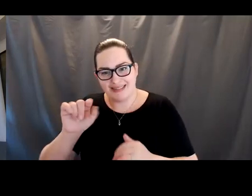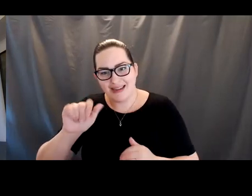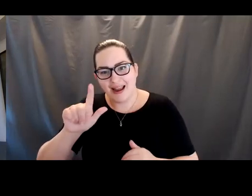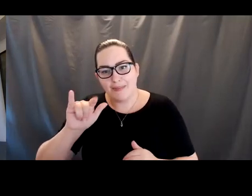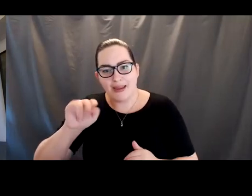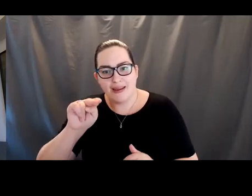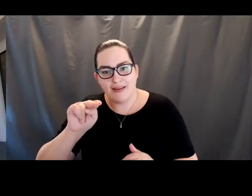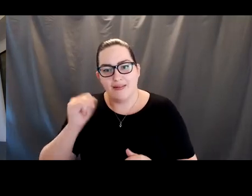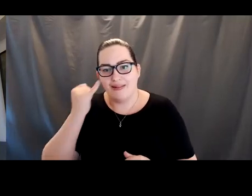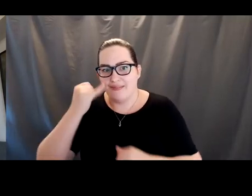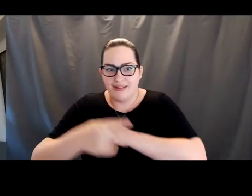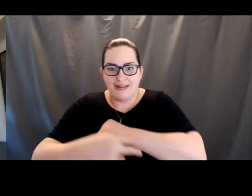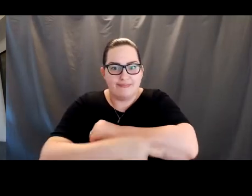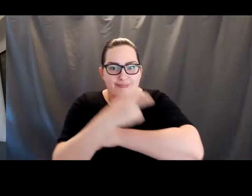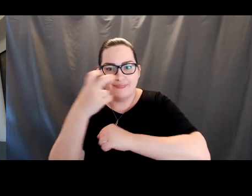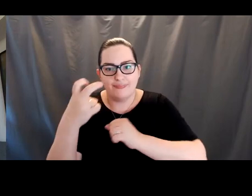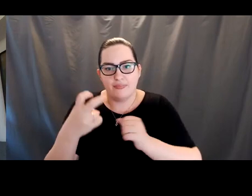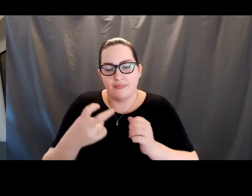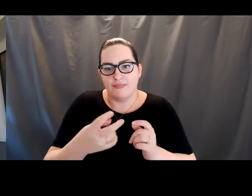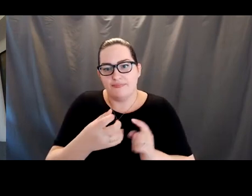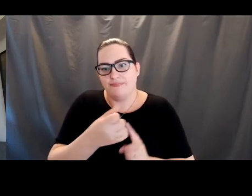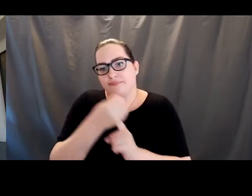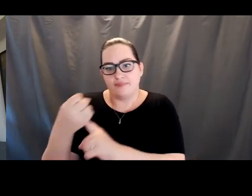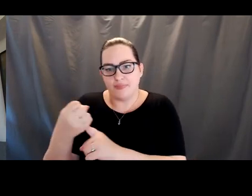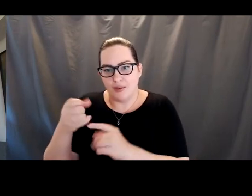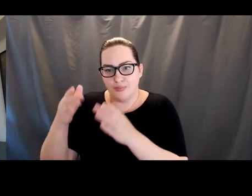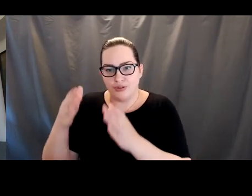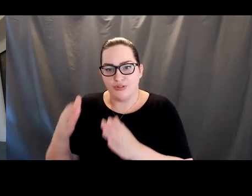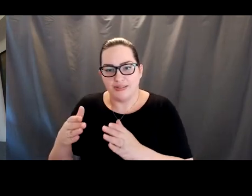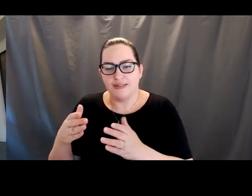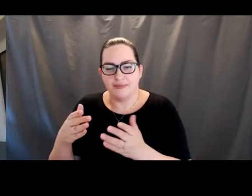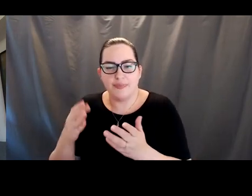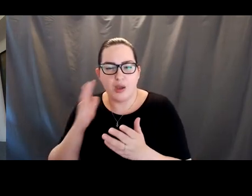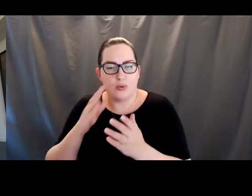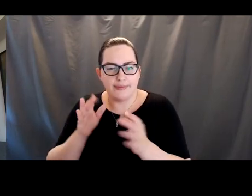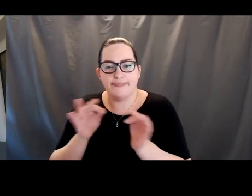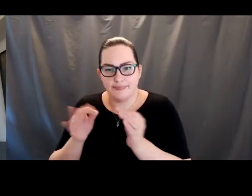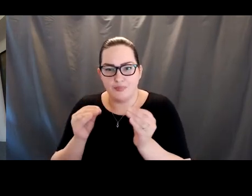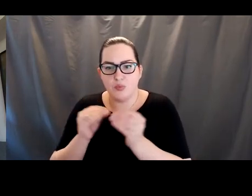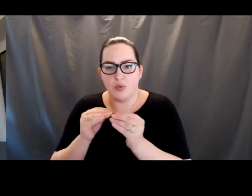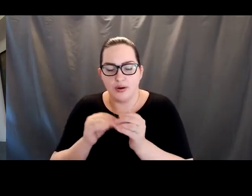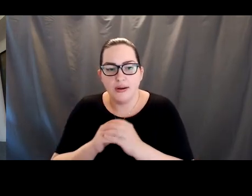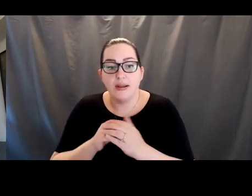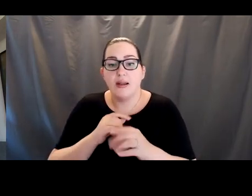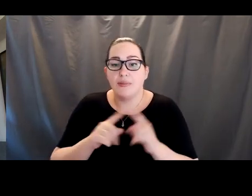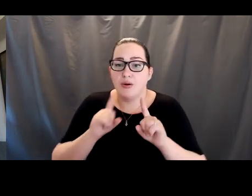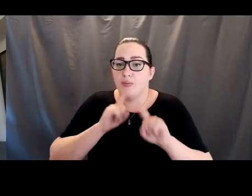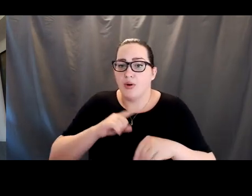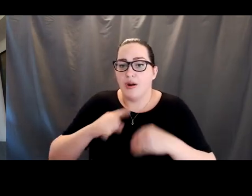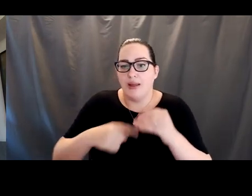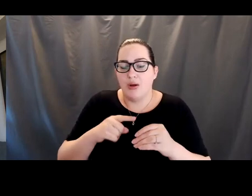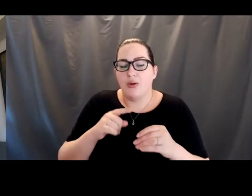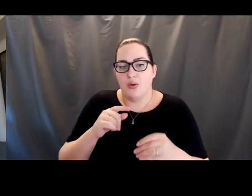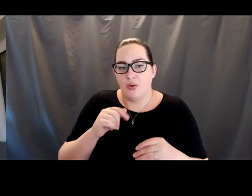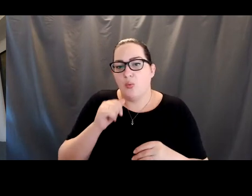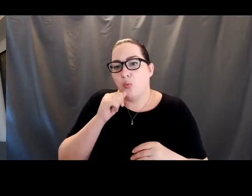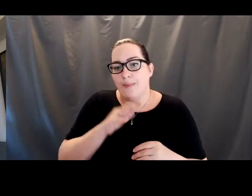so after that, then I found this project called Women Under Siege about sexualized violence in conflict, which led me to a lot of international